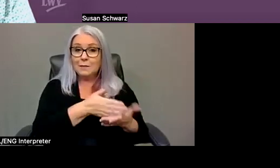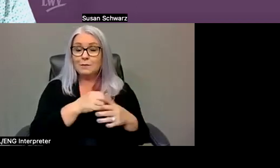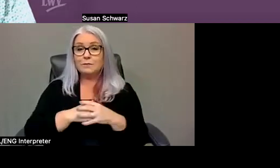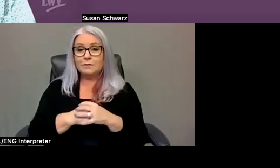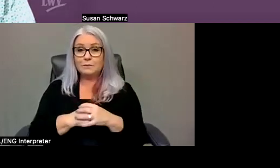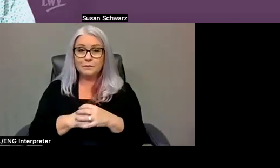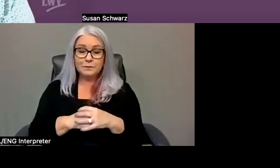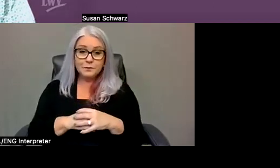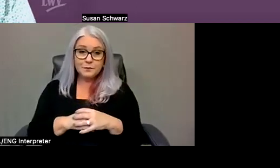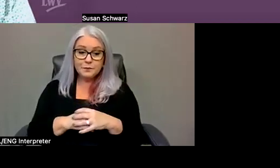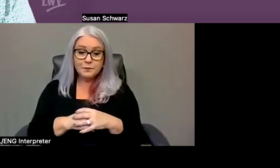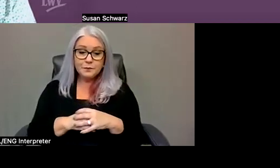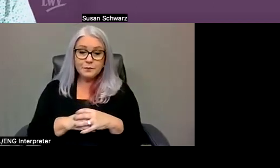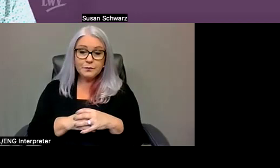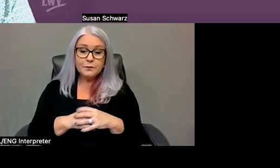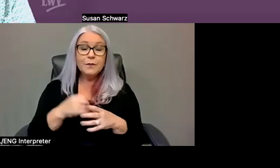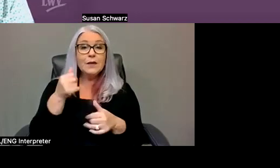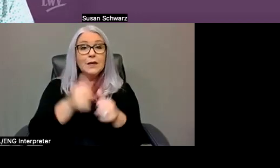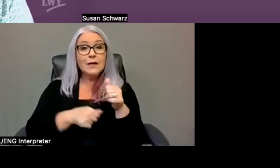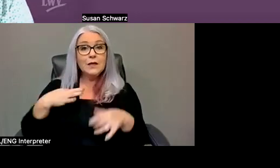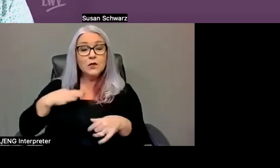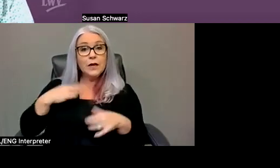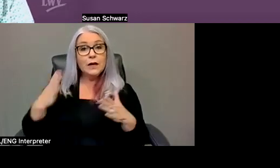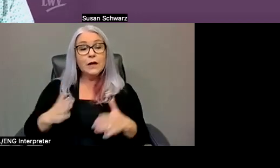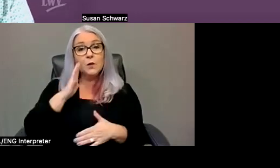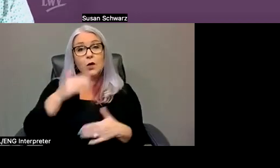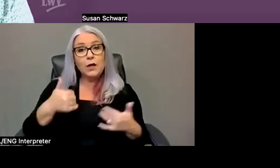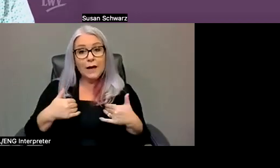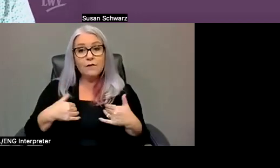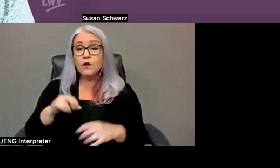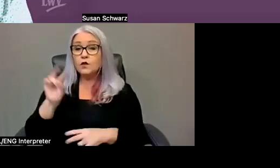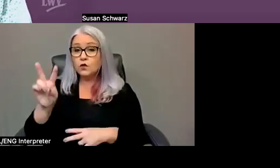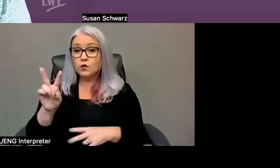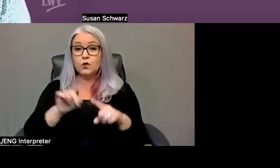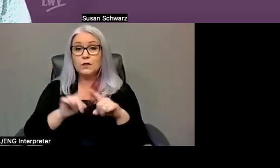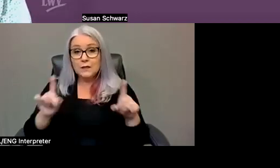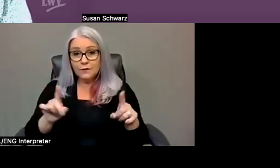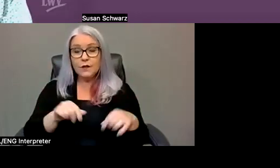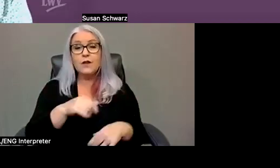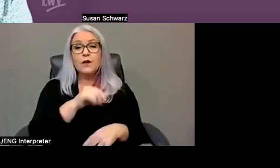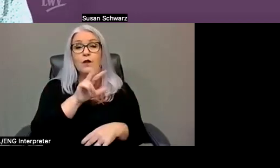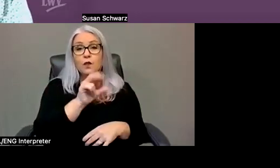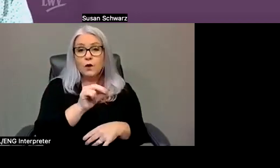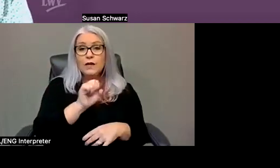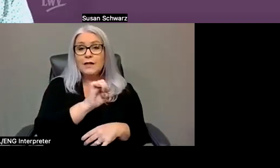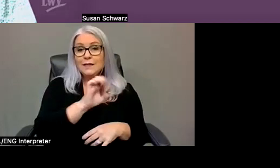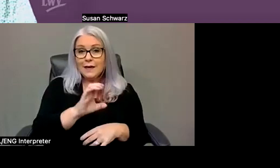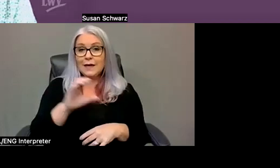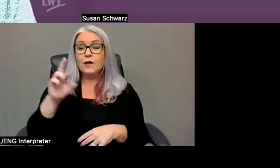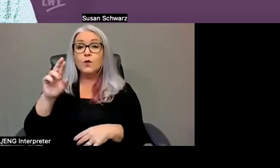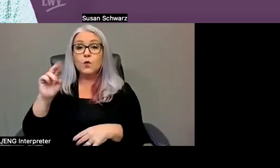finished. Each candidate will also have the opportunity for 2 30-second rebuttals during the debate. There will be